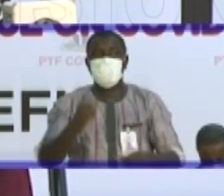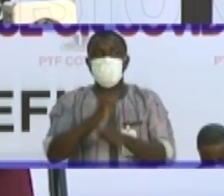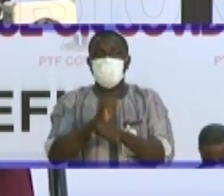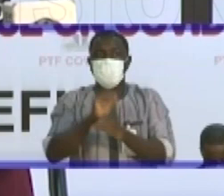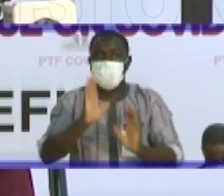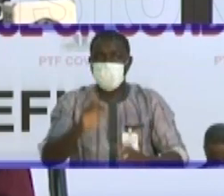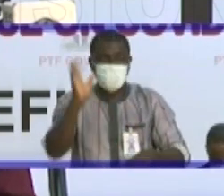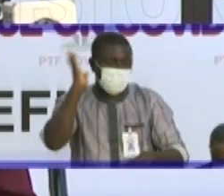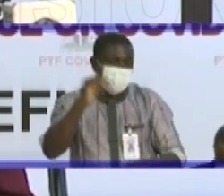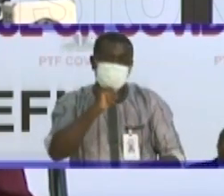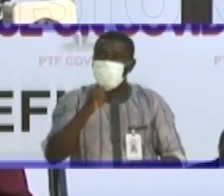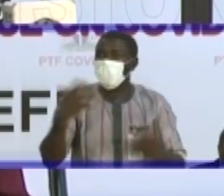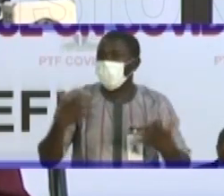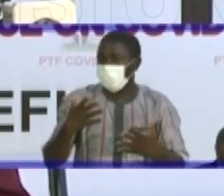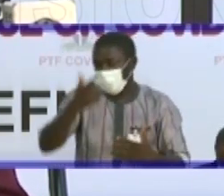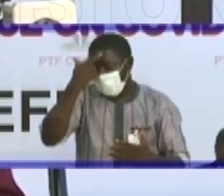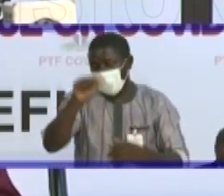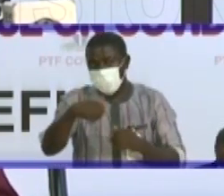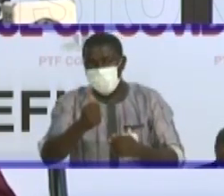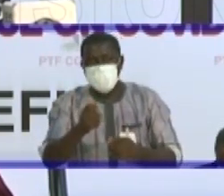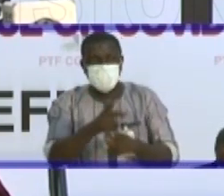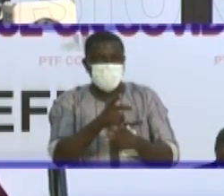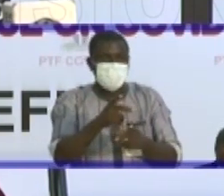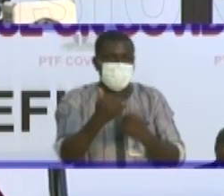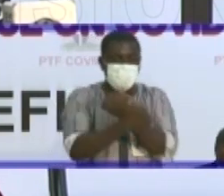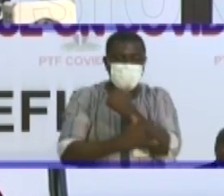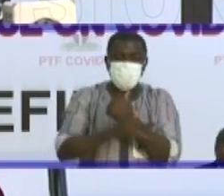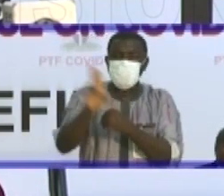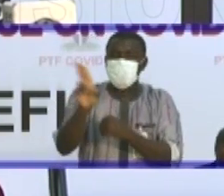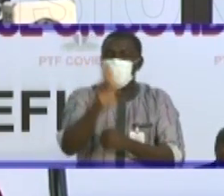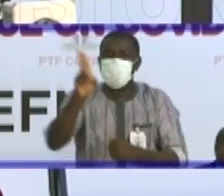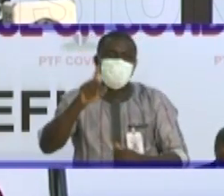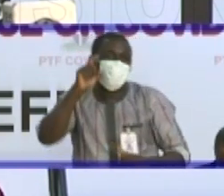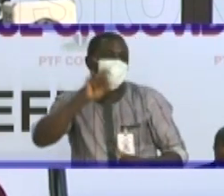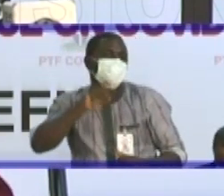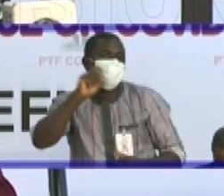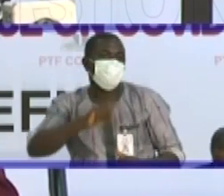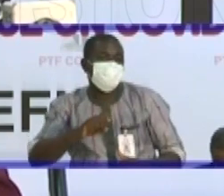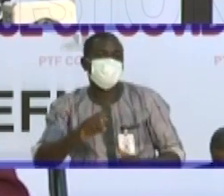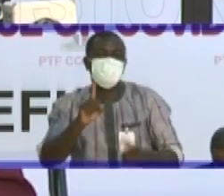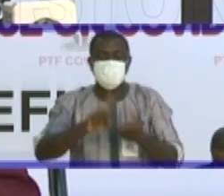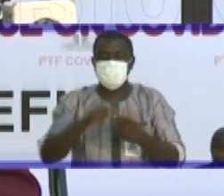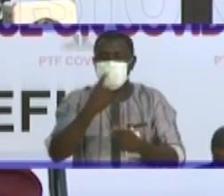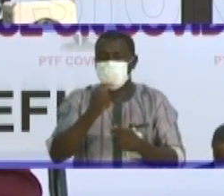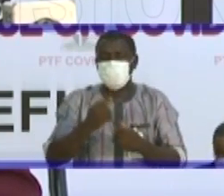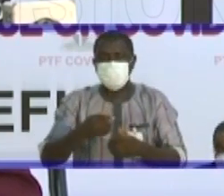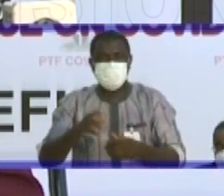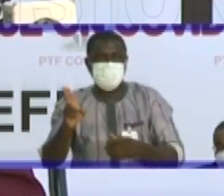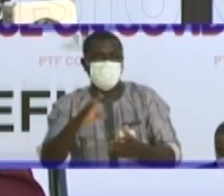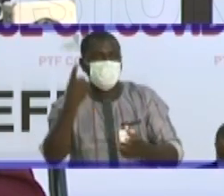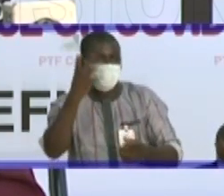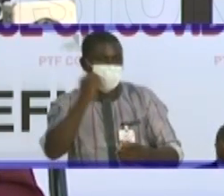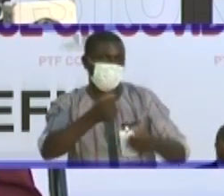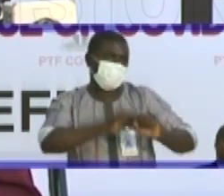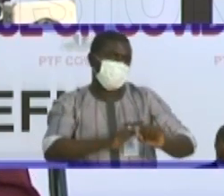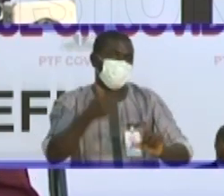use the plastic from waste bins to cover themselves because they run completely out. Now, with regards